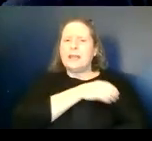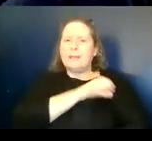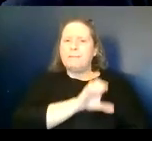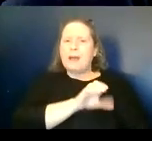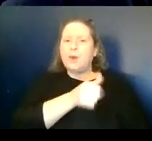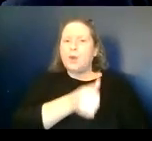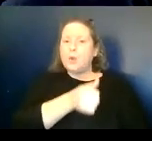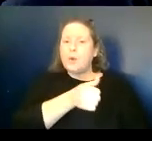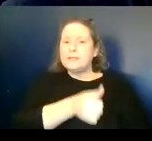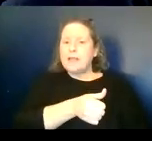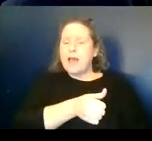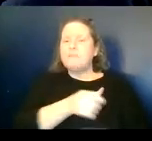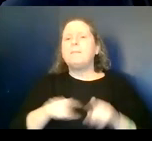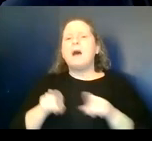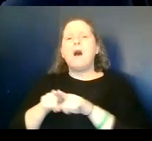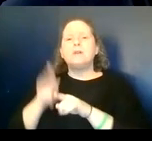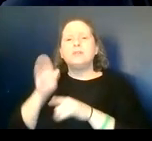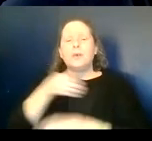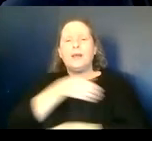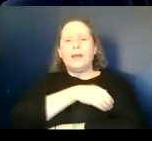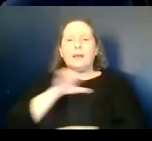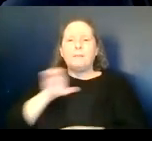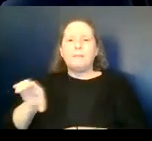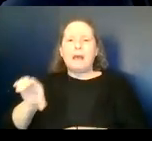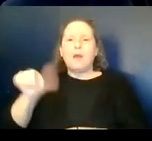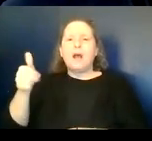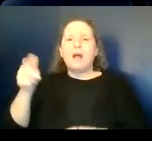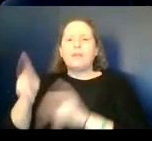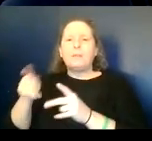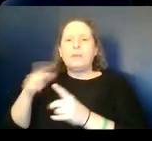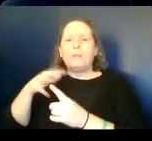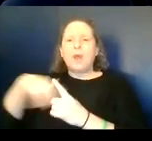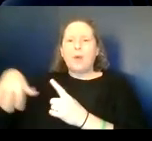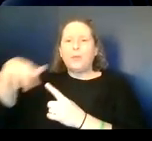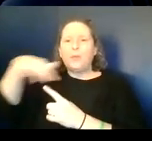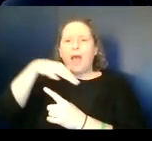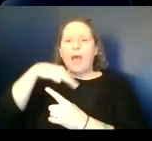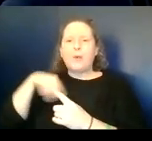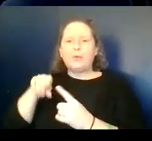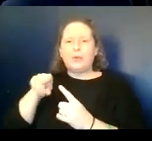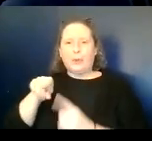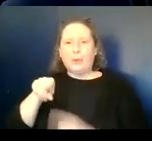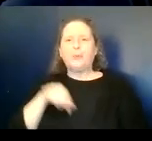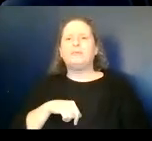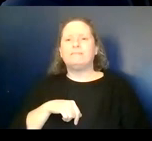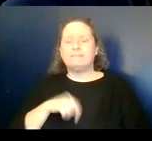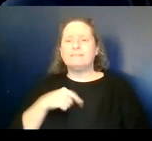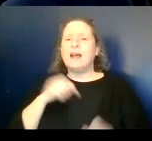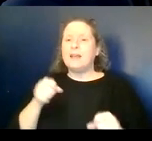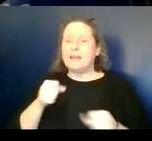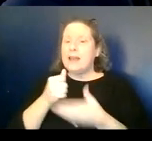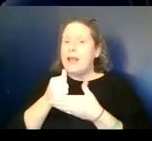yourself, it will also empower people around you. And that could help build